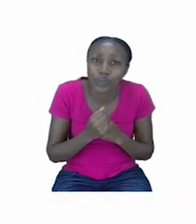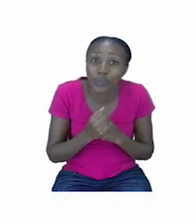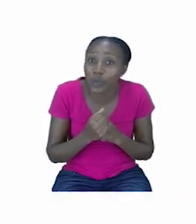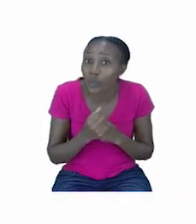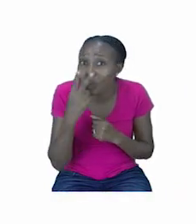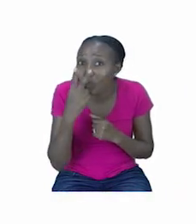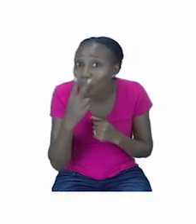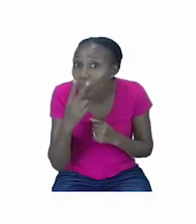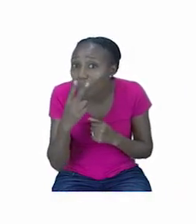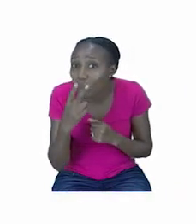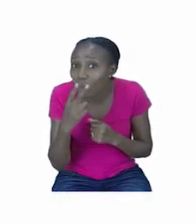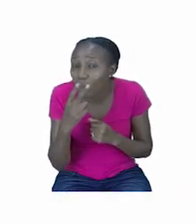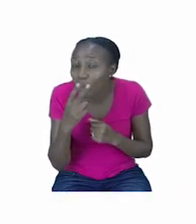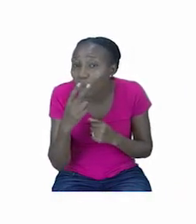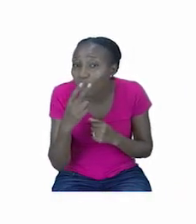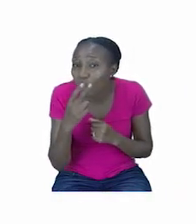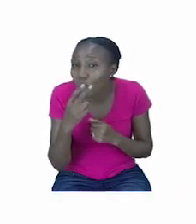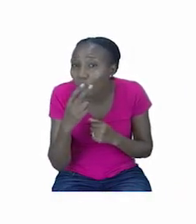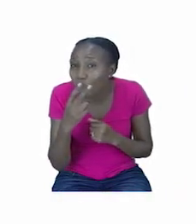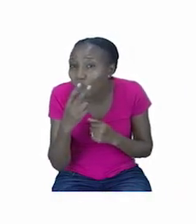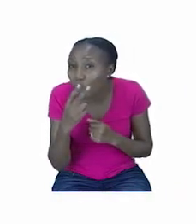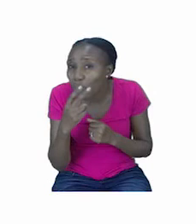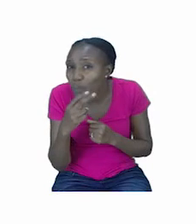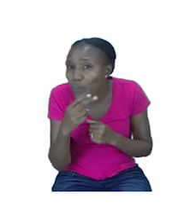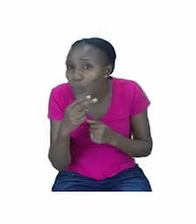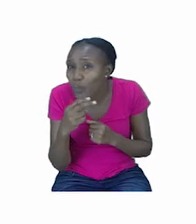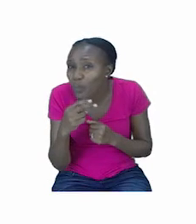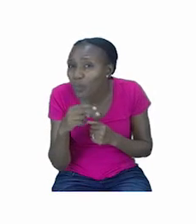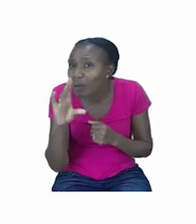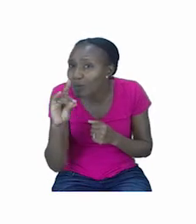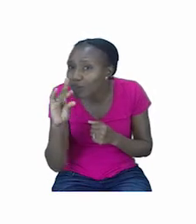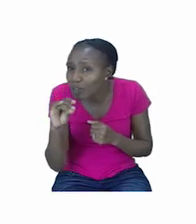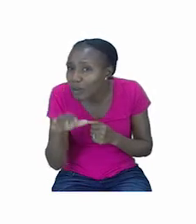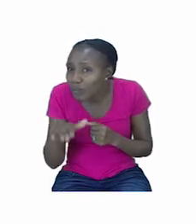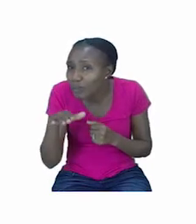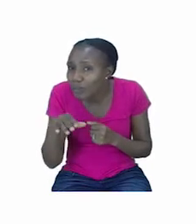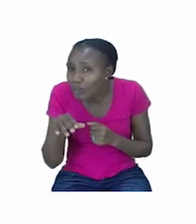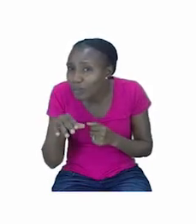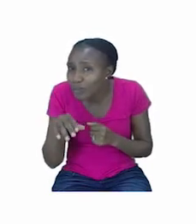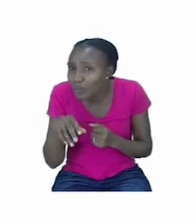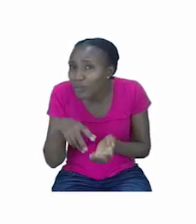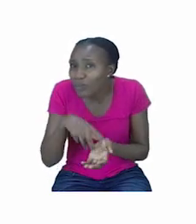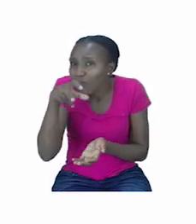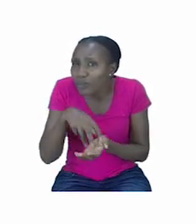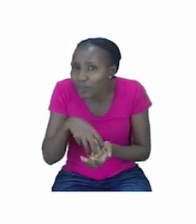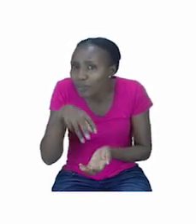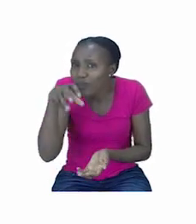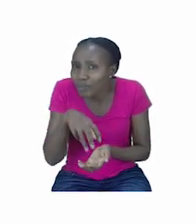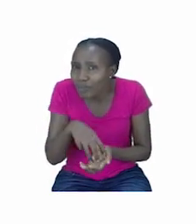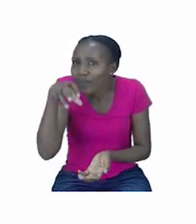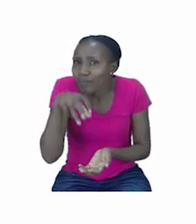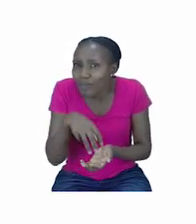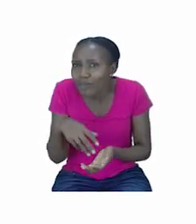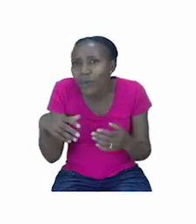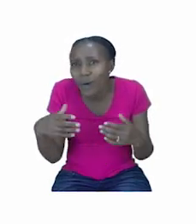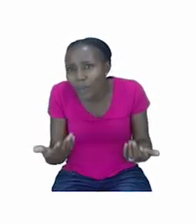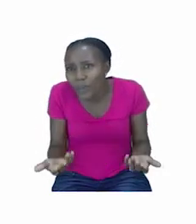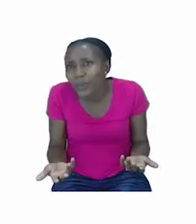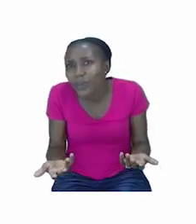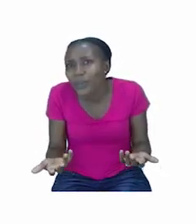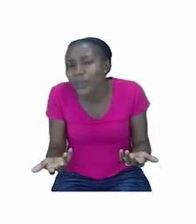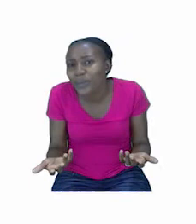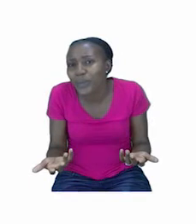jump? Jump like a puppy, yes. Does our